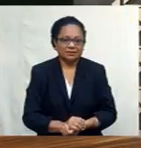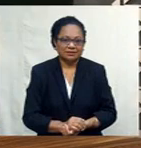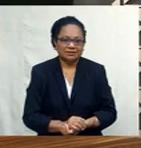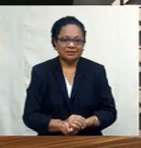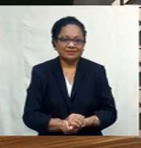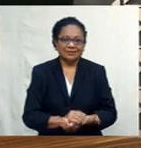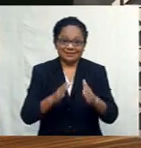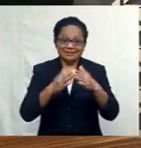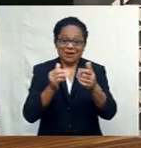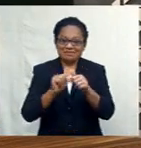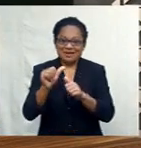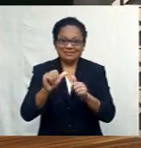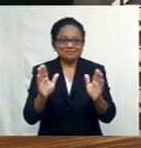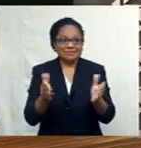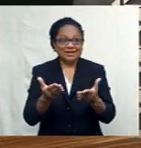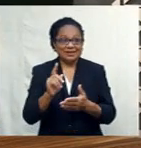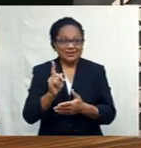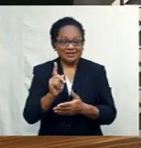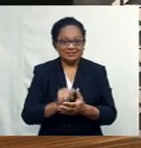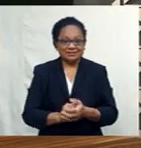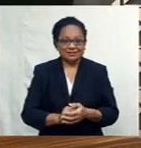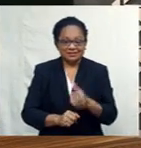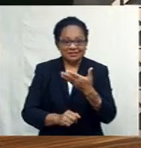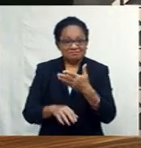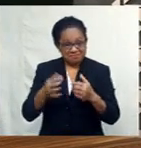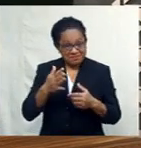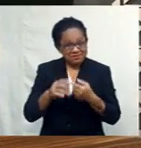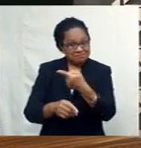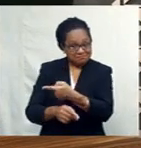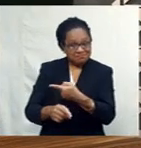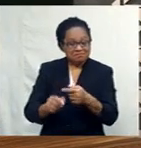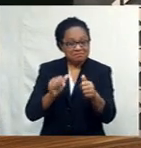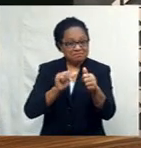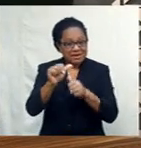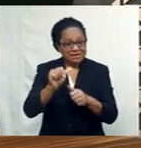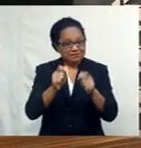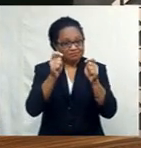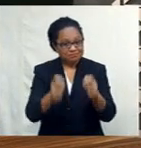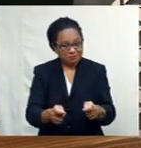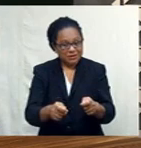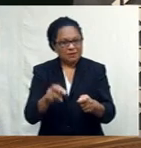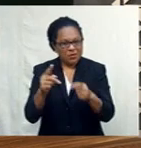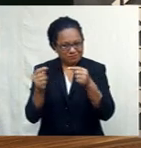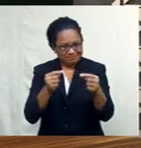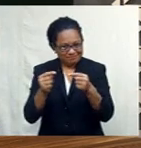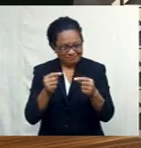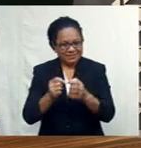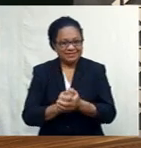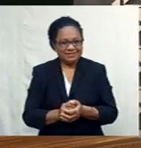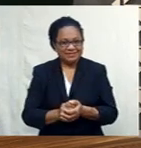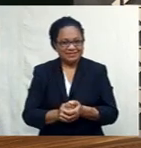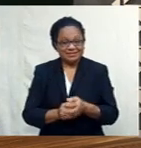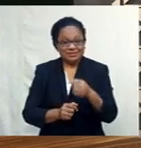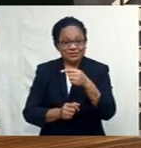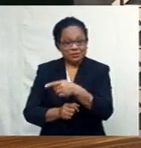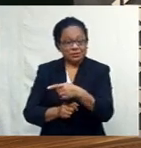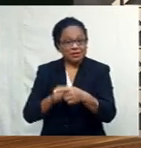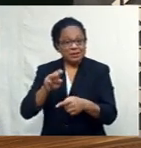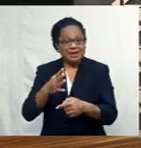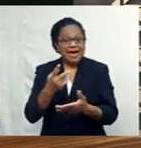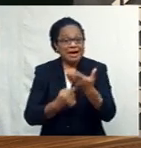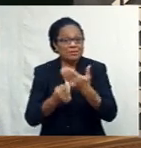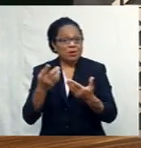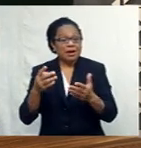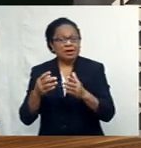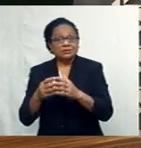Now the play of the day, and could this be the greatest non-try in Bledisloe Cup history? This piece of magic happened in the match between the All Blacks